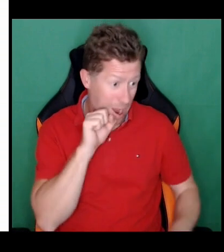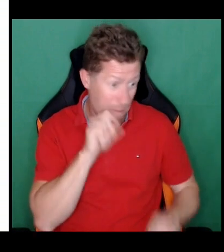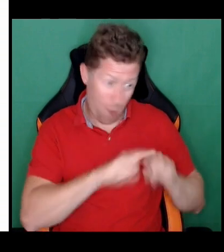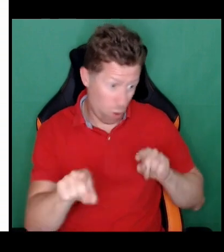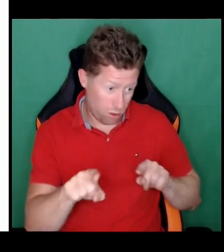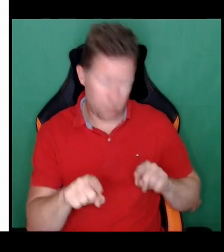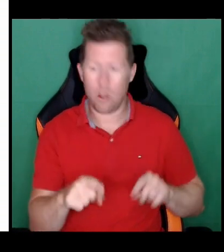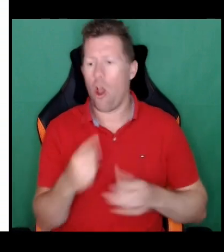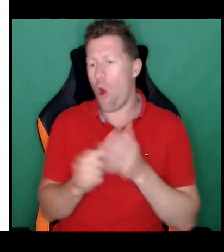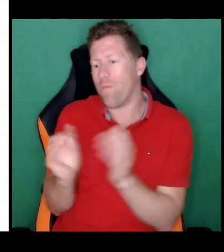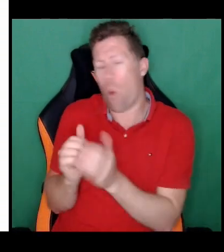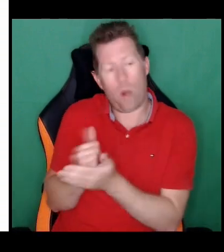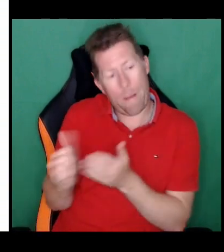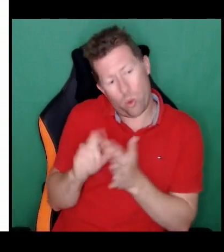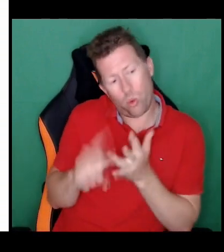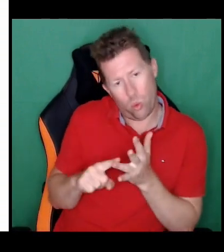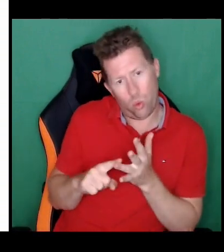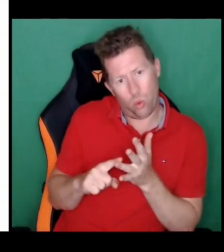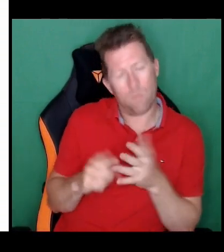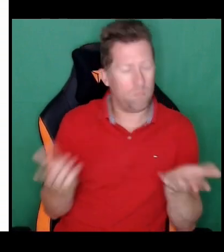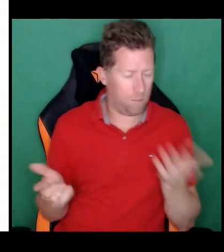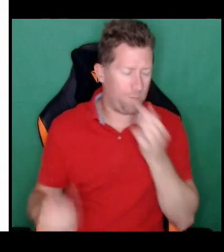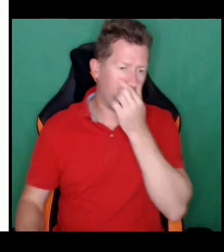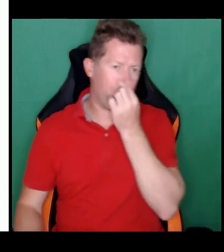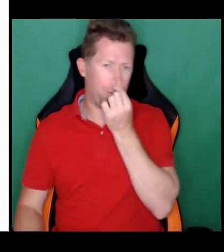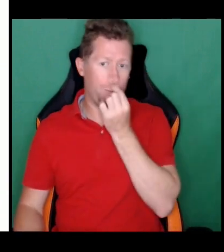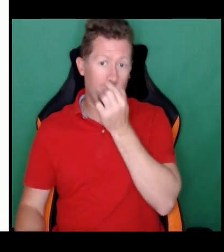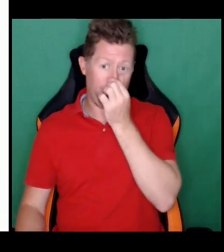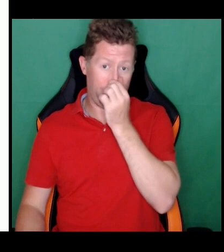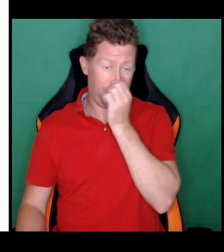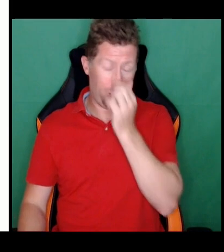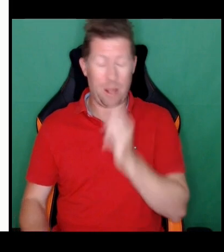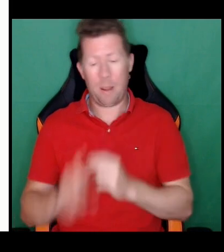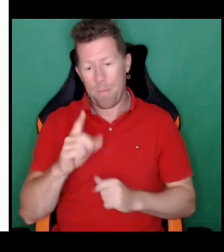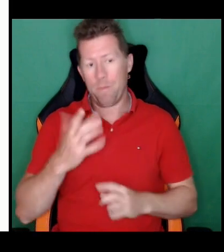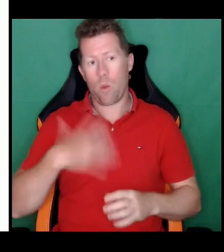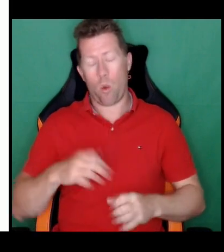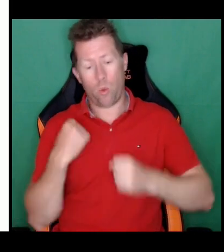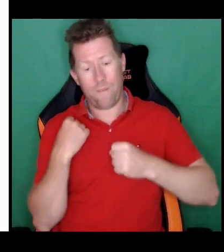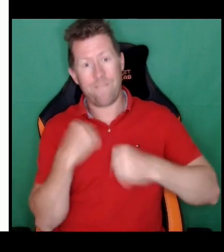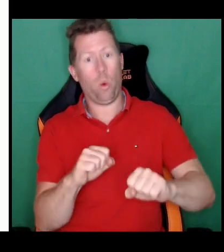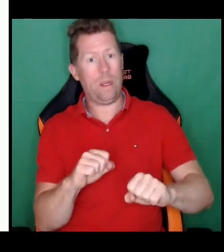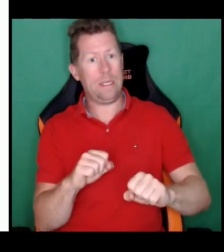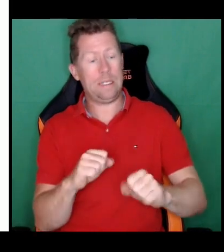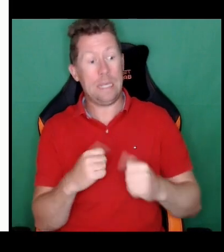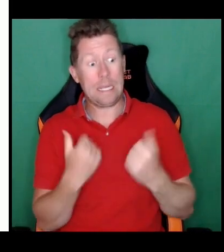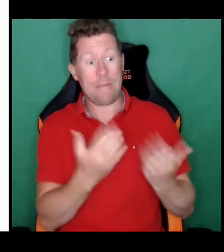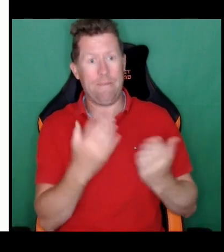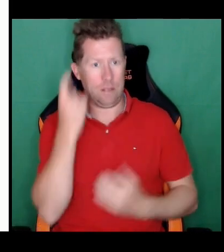be supportive for them. So what we want to avoid, though, is first of all triggering their curiosity, as I